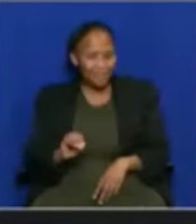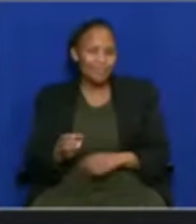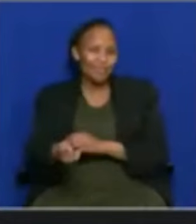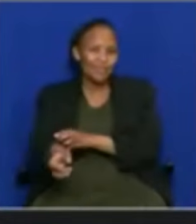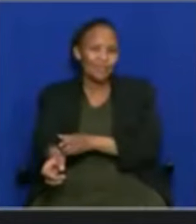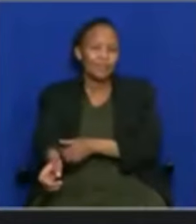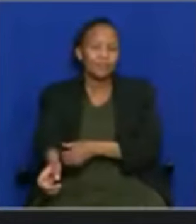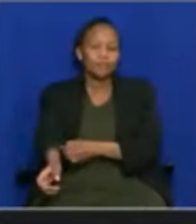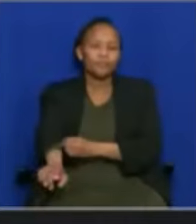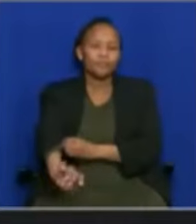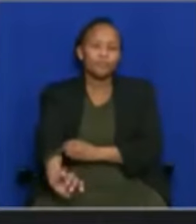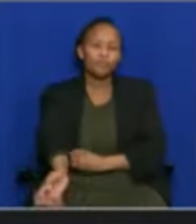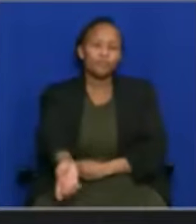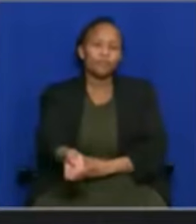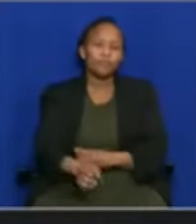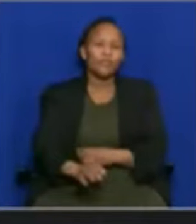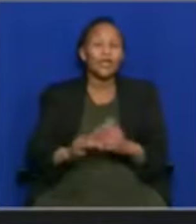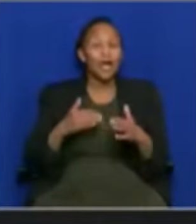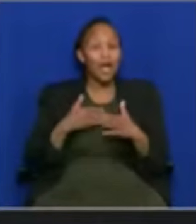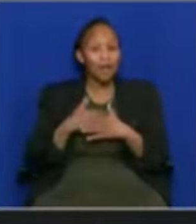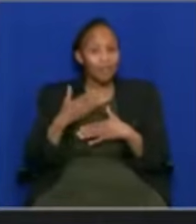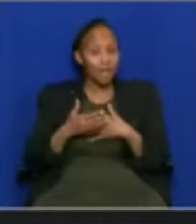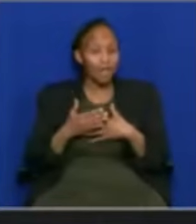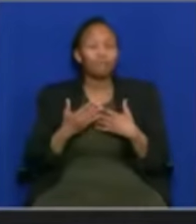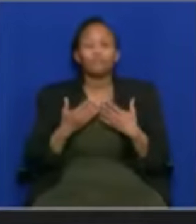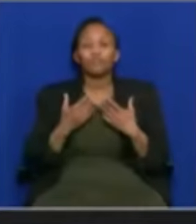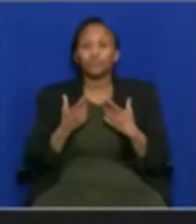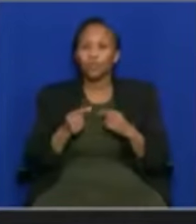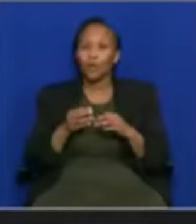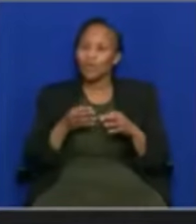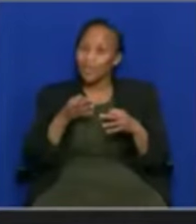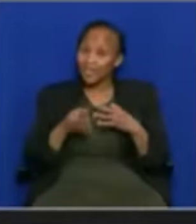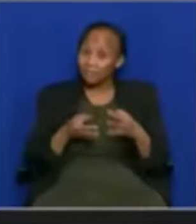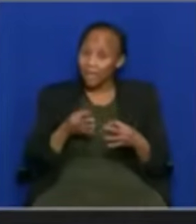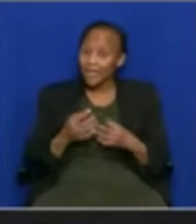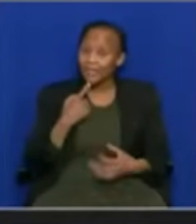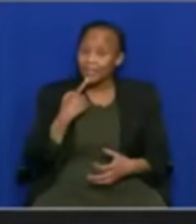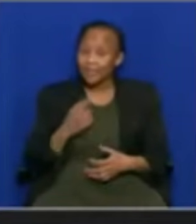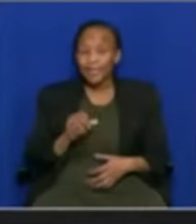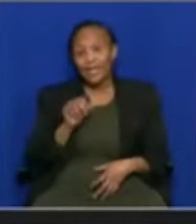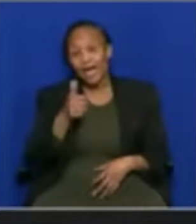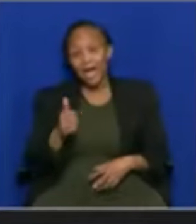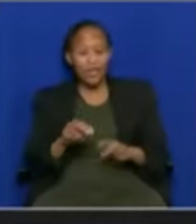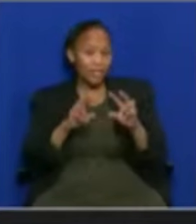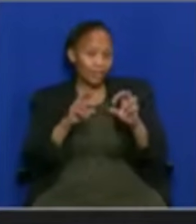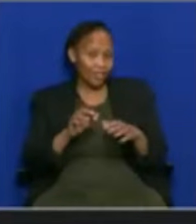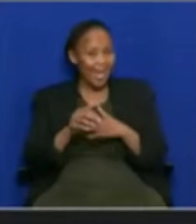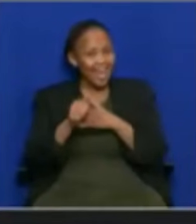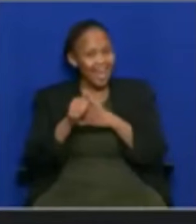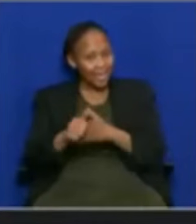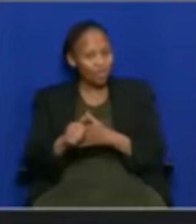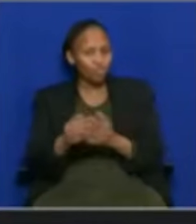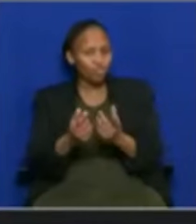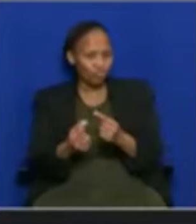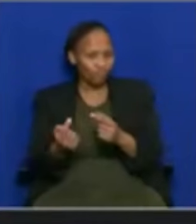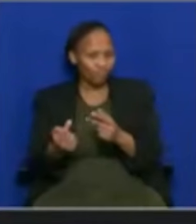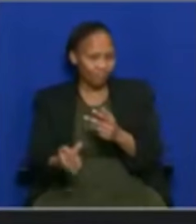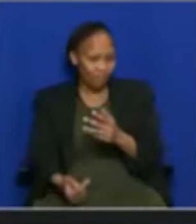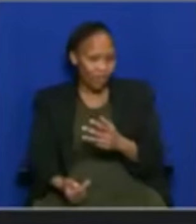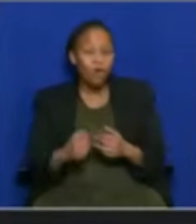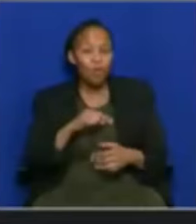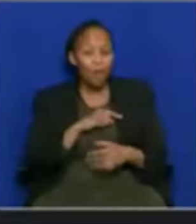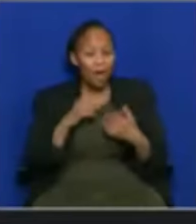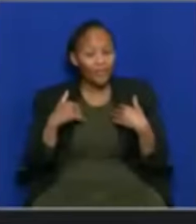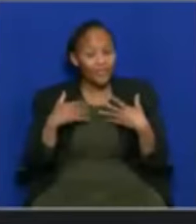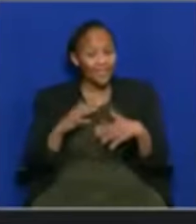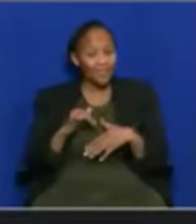by saying, well, other investigations led you to this. That can be because you're starting in January. End of